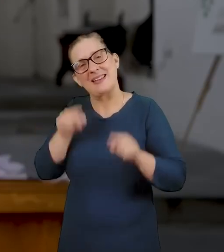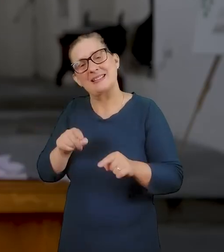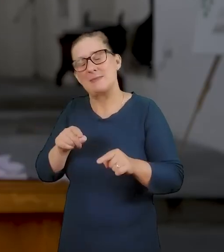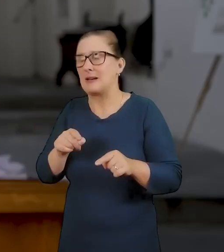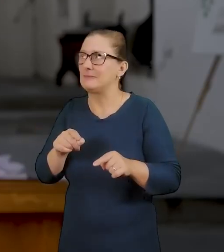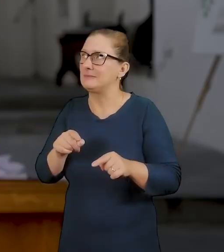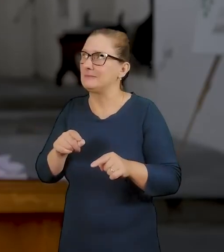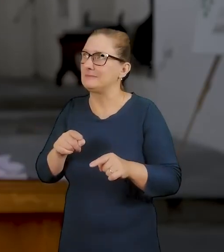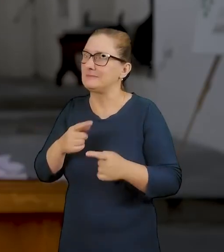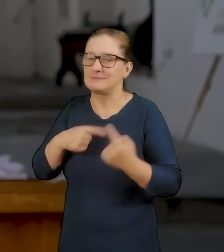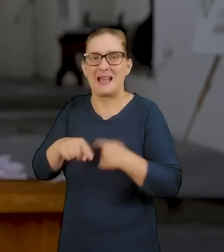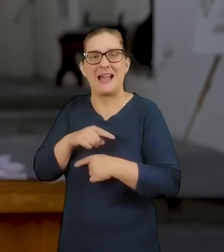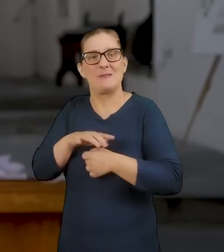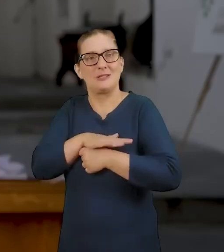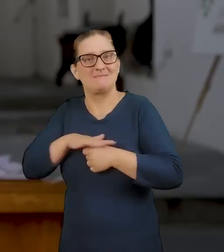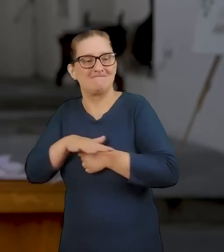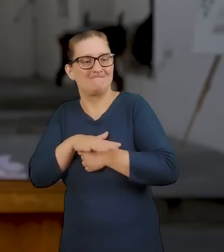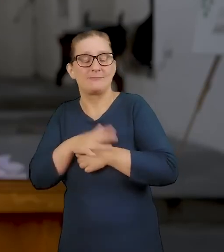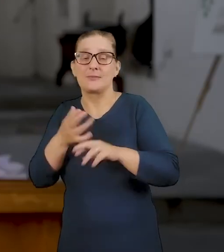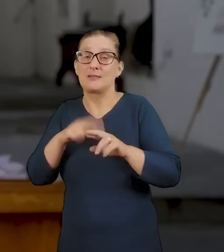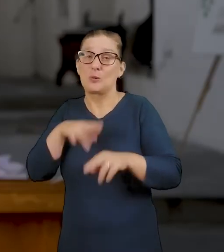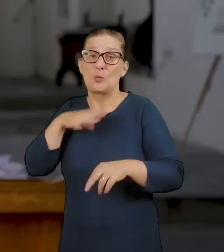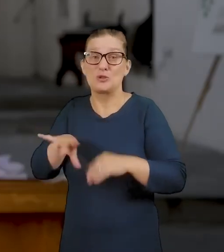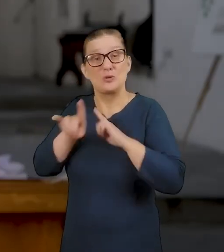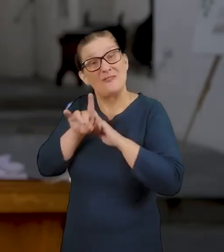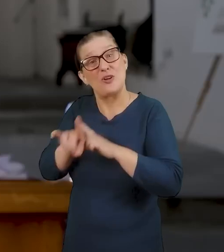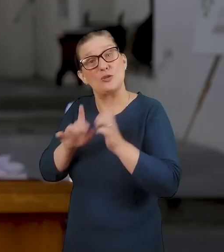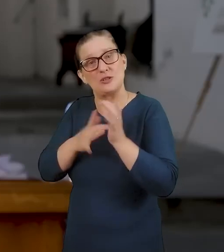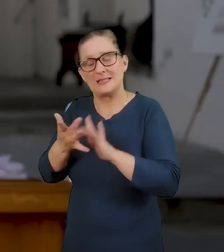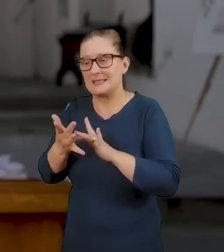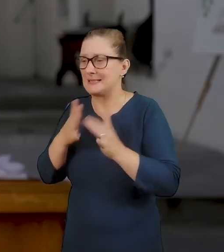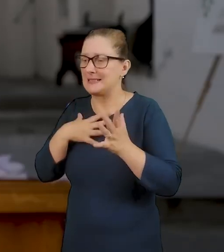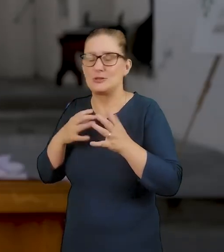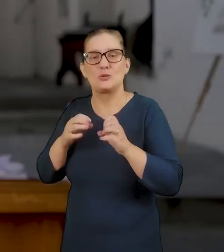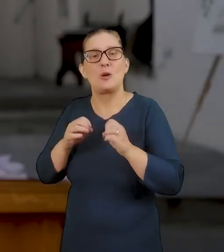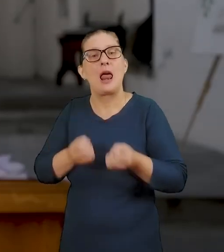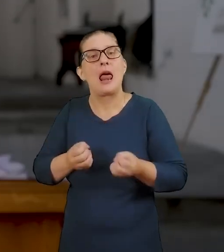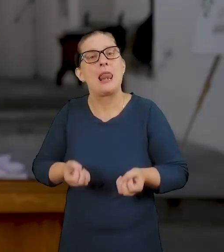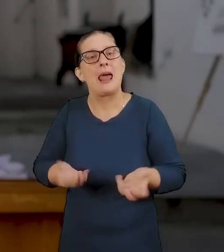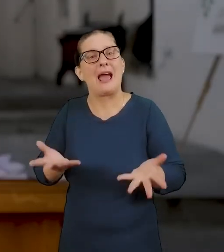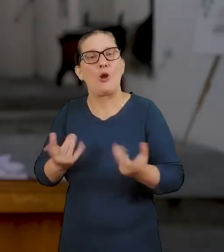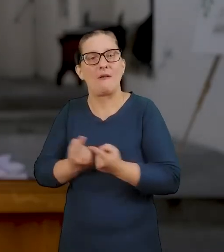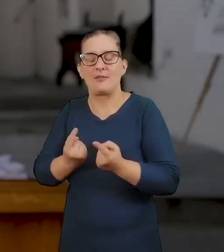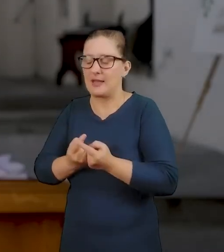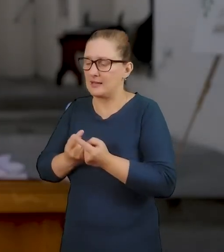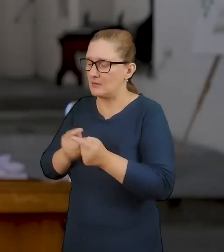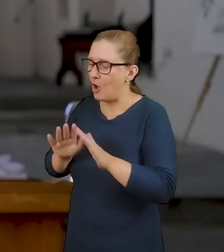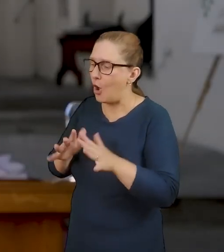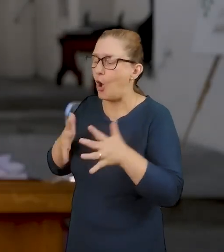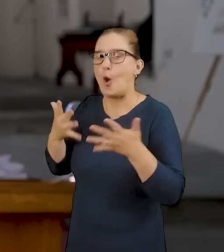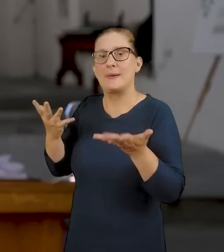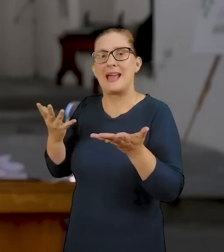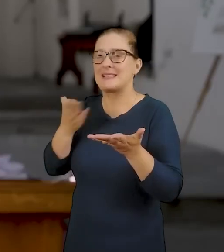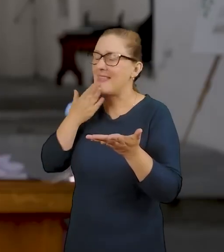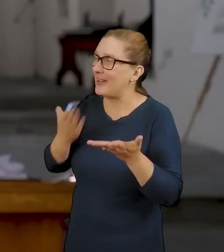I think this passage is about our posture. Those of us who want to follow Jesus need to travel lightly with